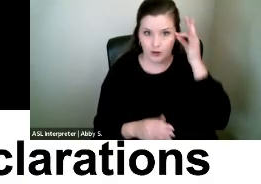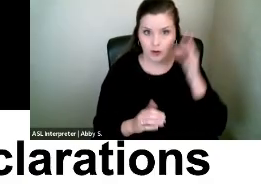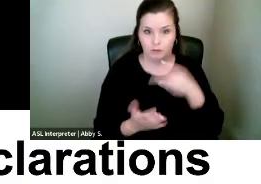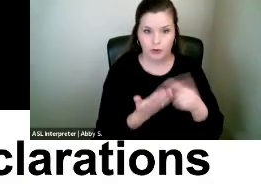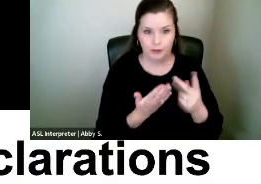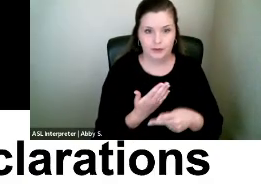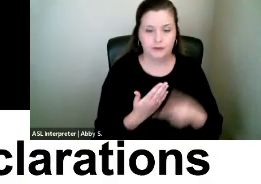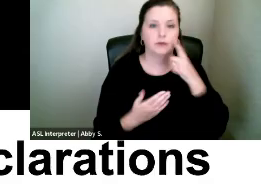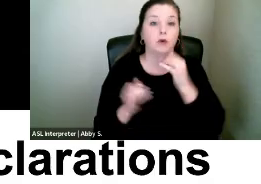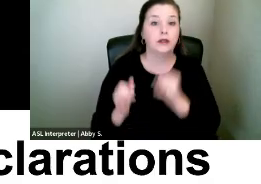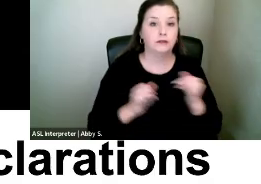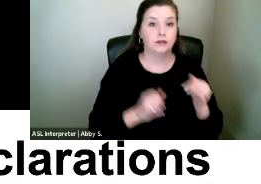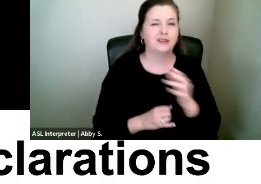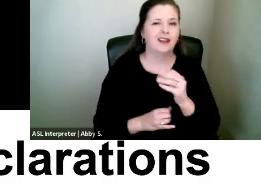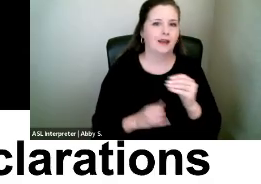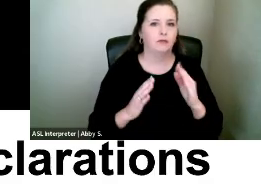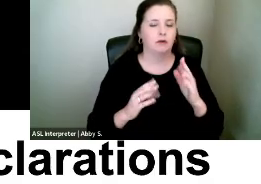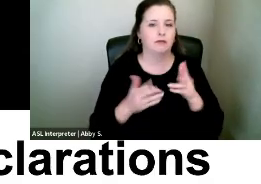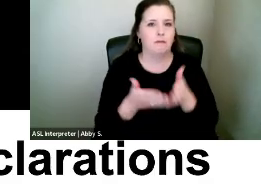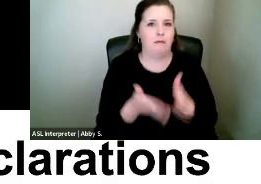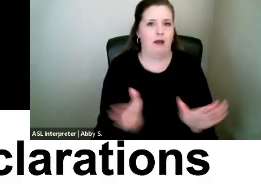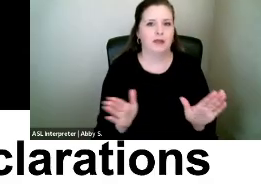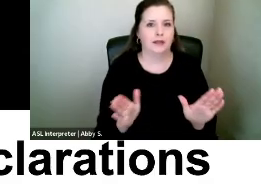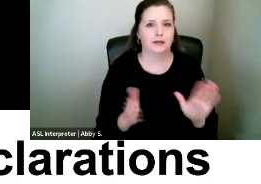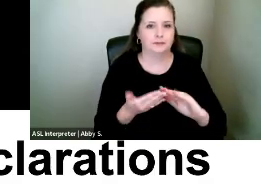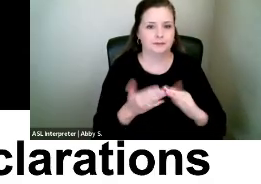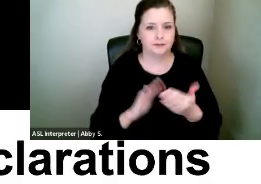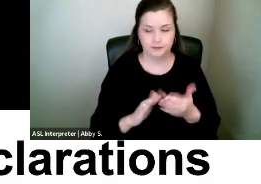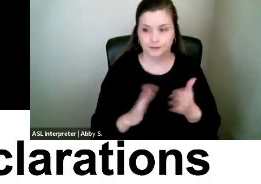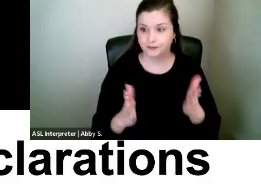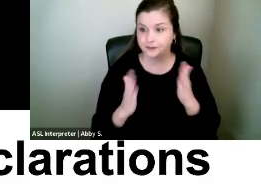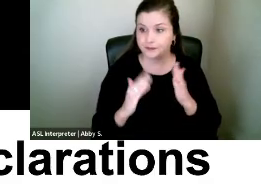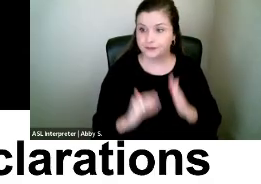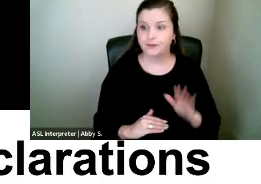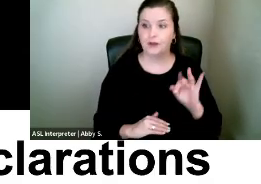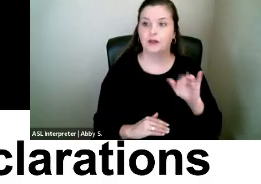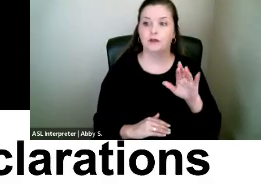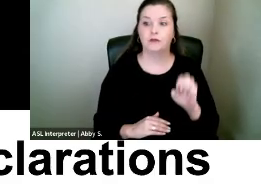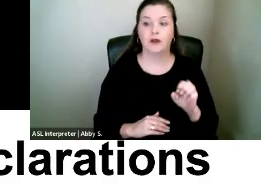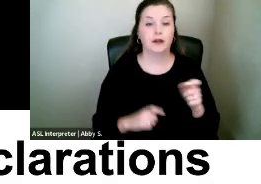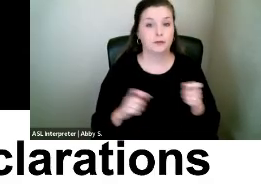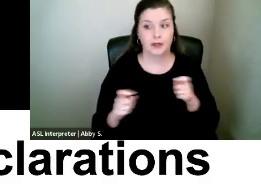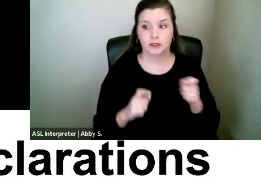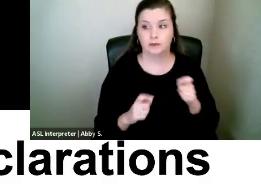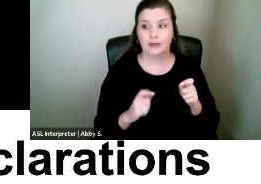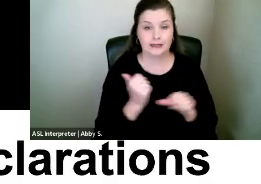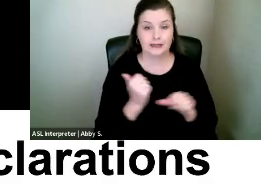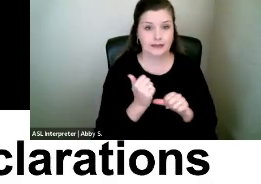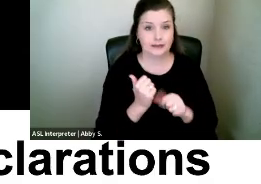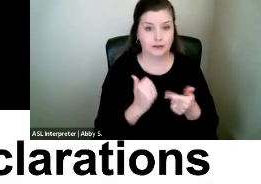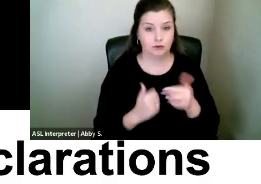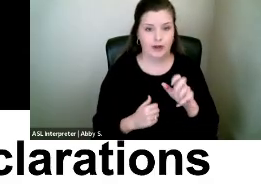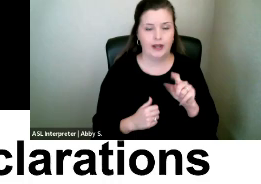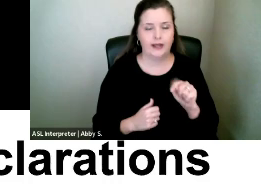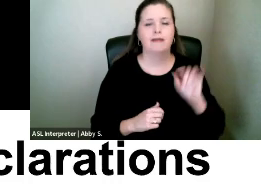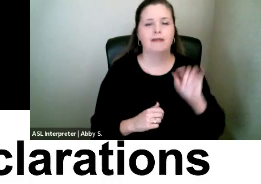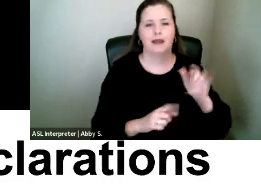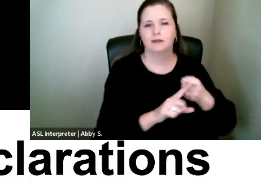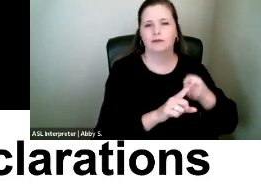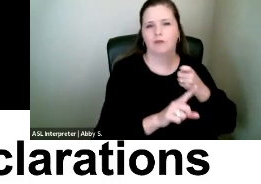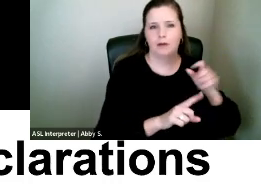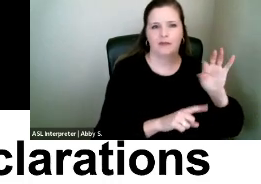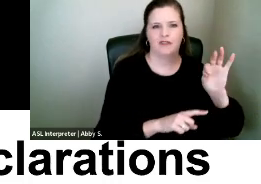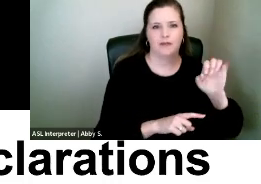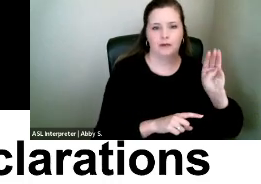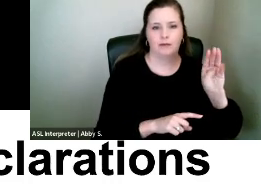the public infrastructure. And then our Fire Management Assistance Grant was developed by FEMA to help cover